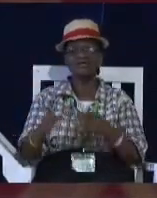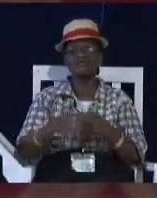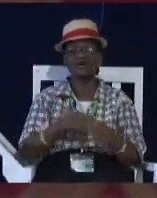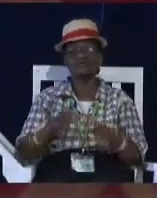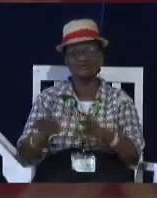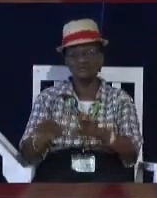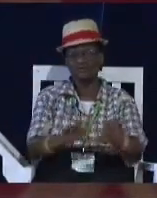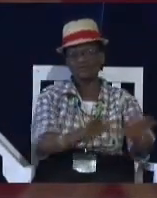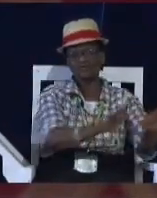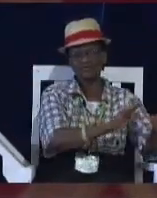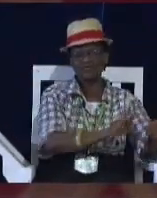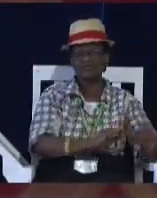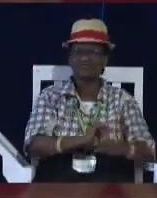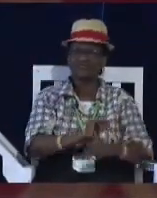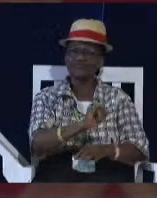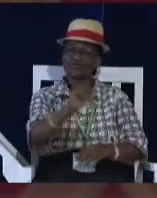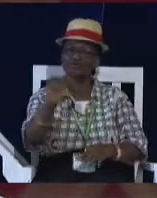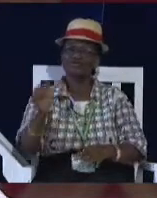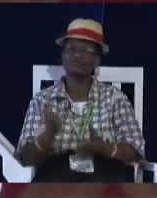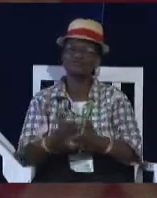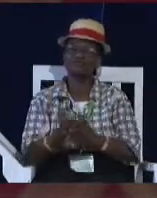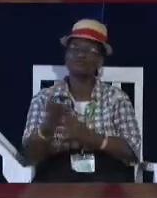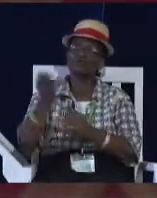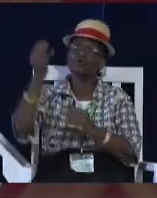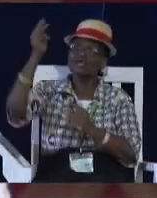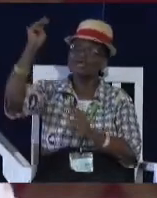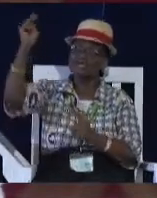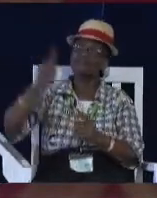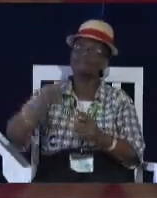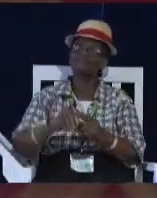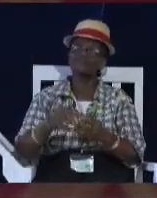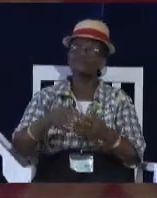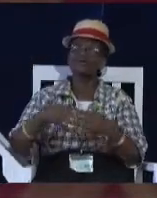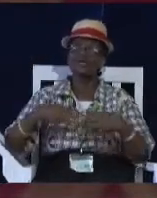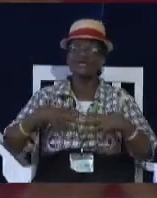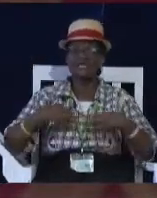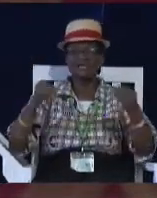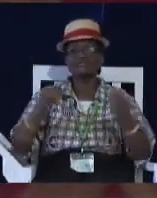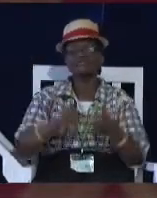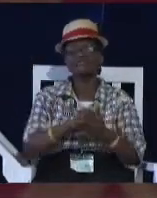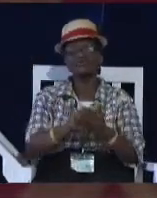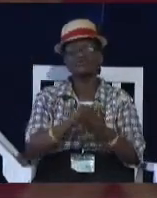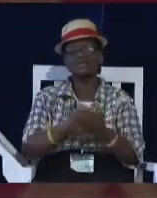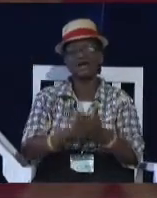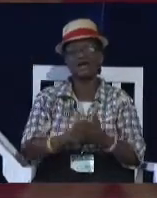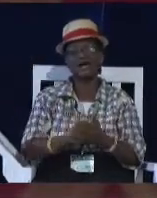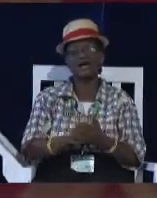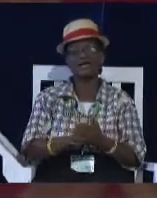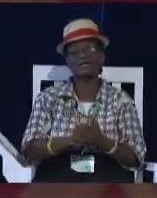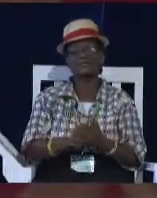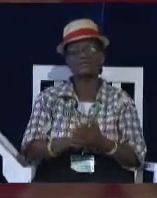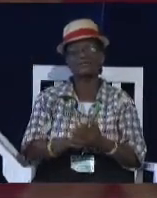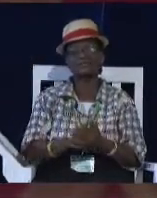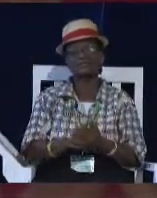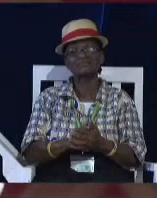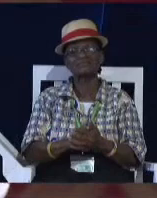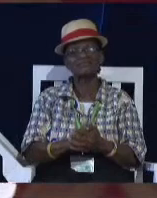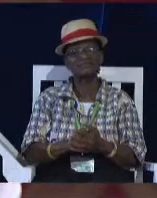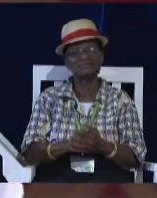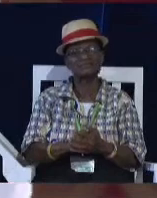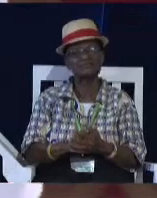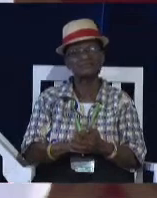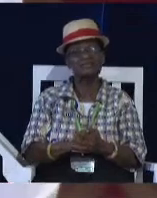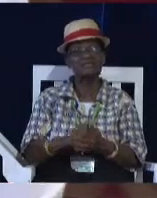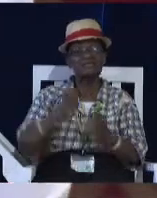flowing through him to heal those who could not come, that he could not lay his hand